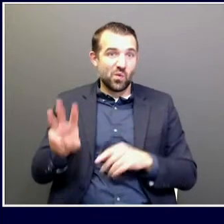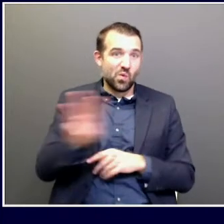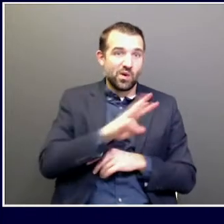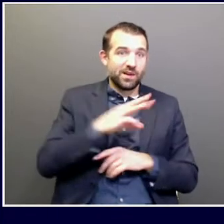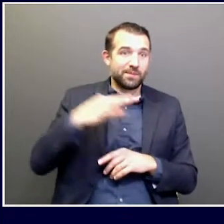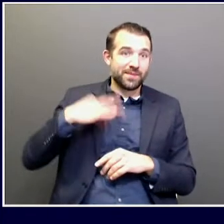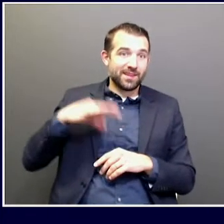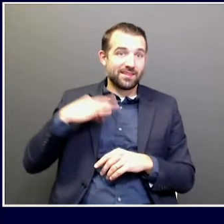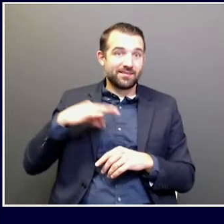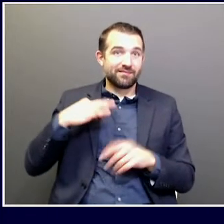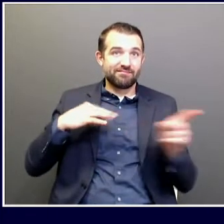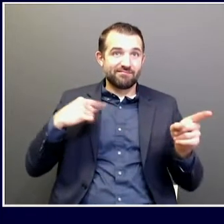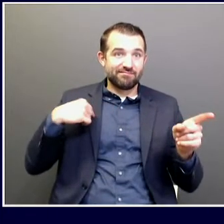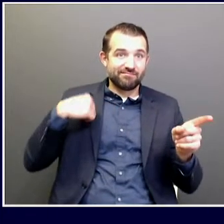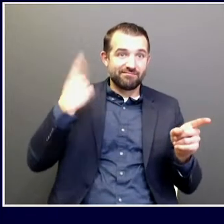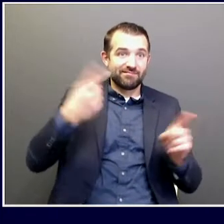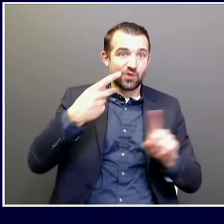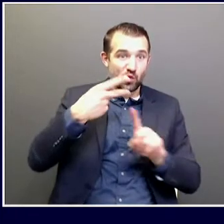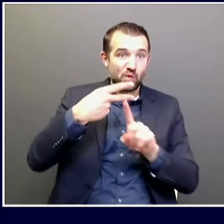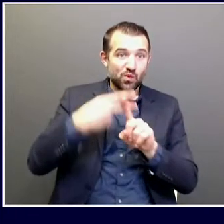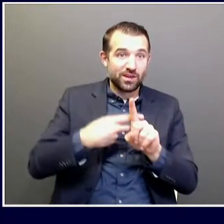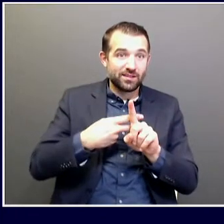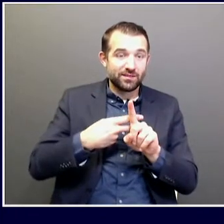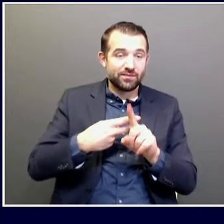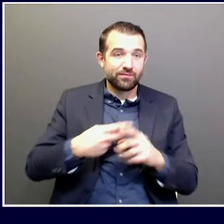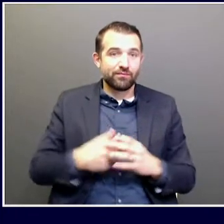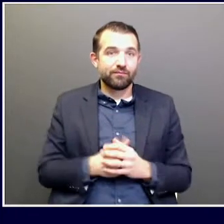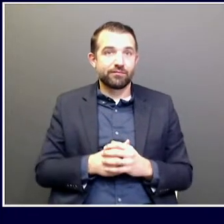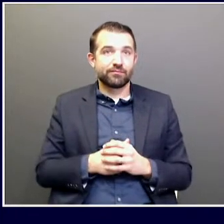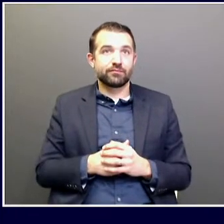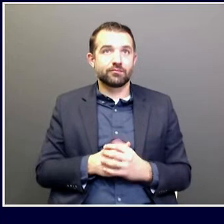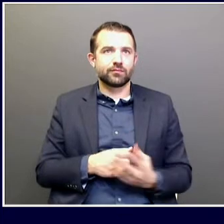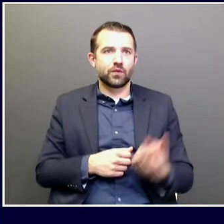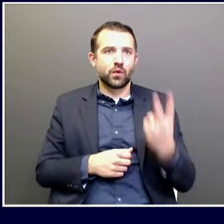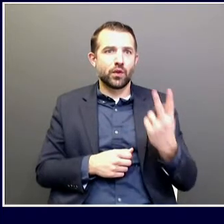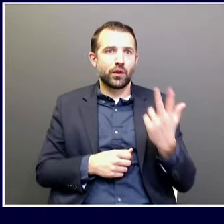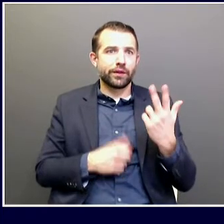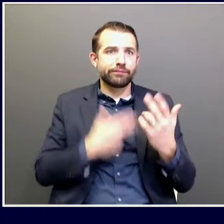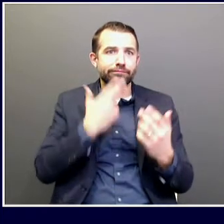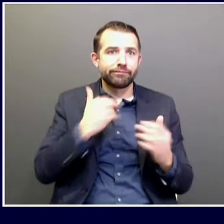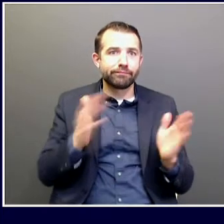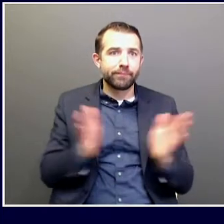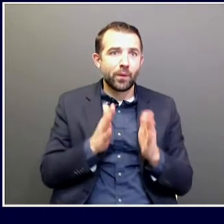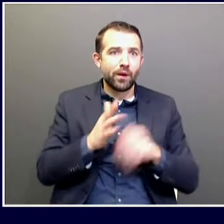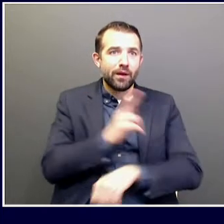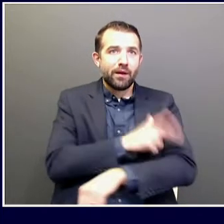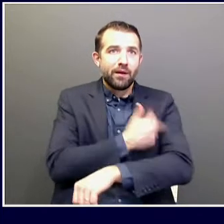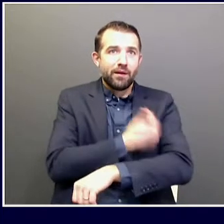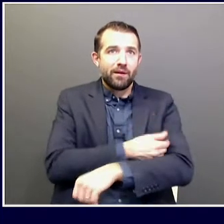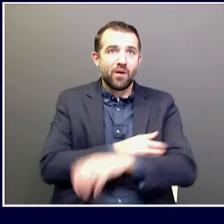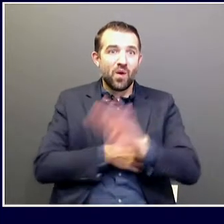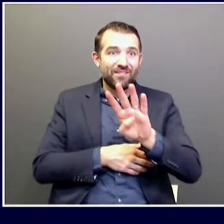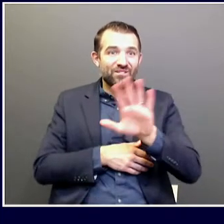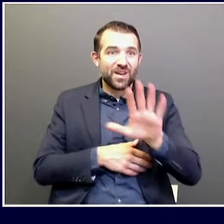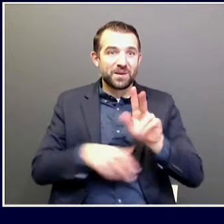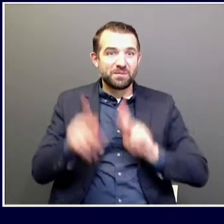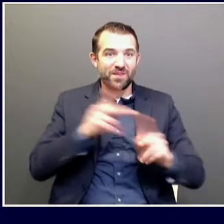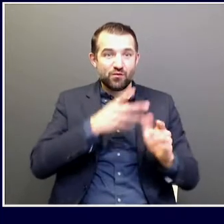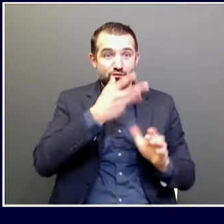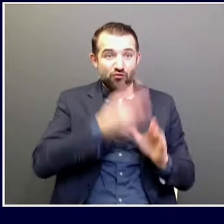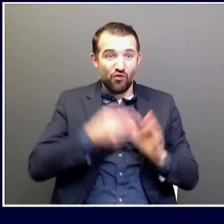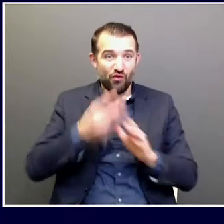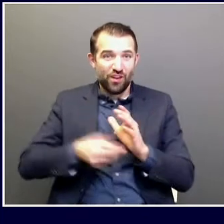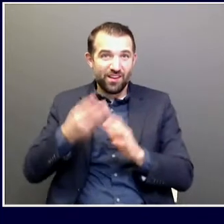people in the 2 or 3 small hospitals in Western Maine. That's a lot of people, a lot of our friends and neighbors who died with